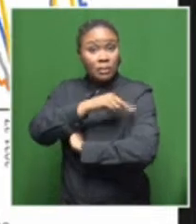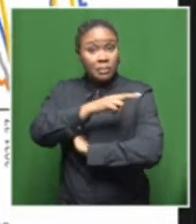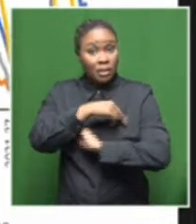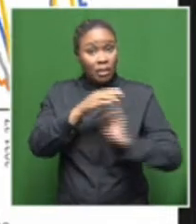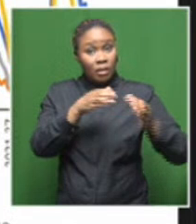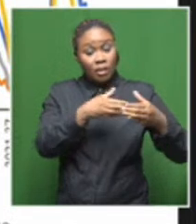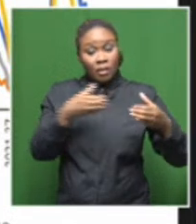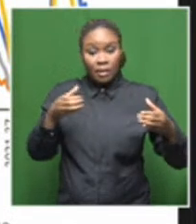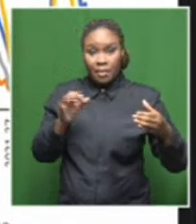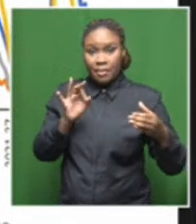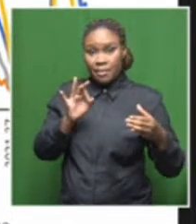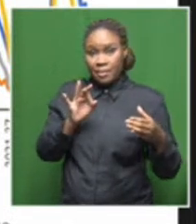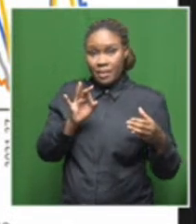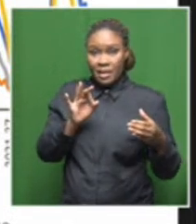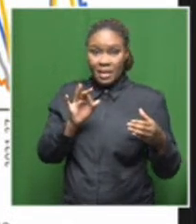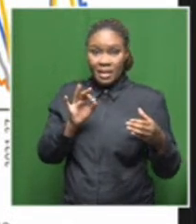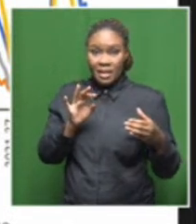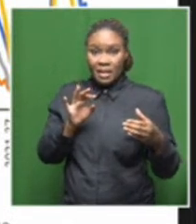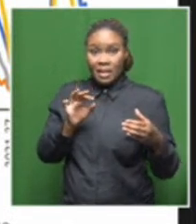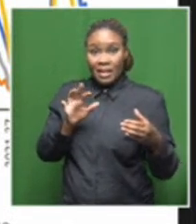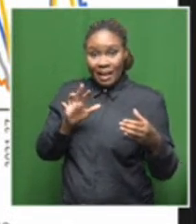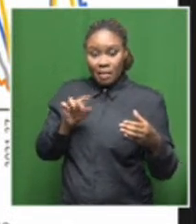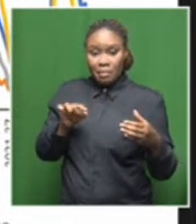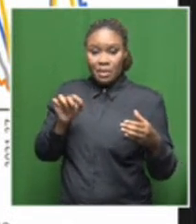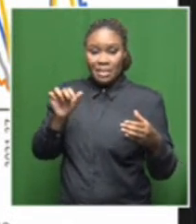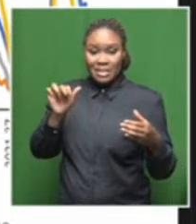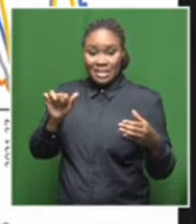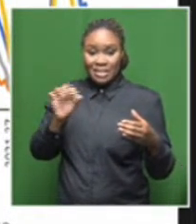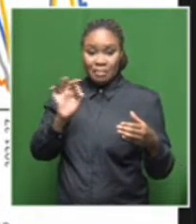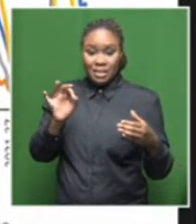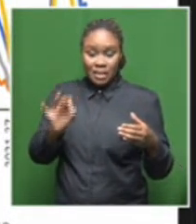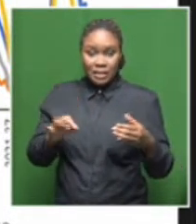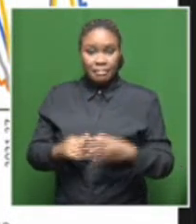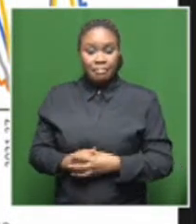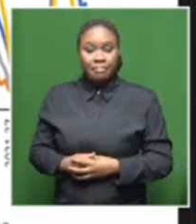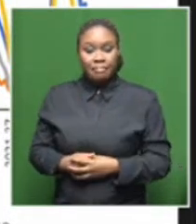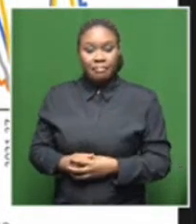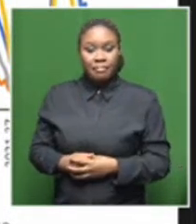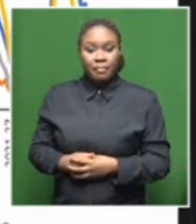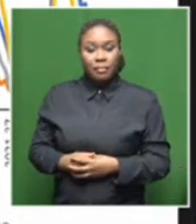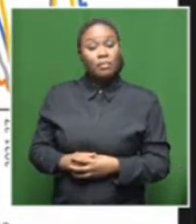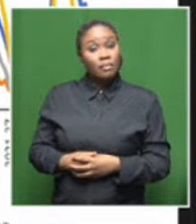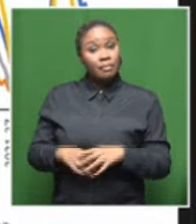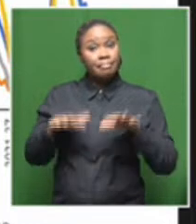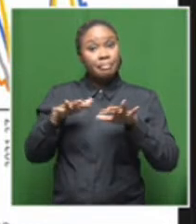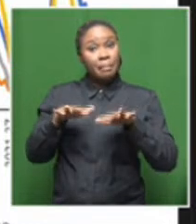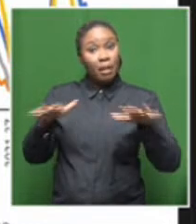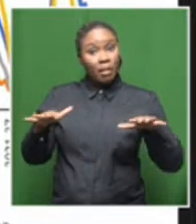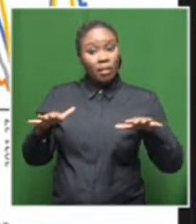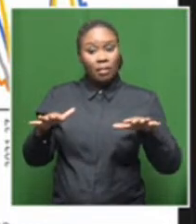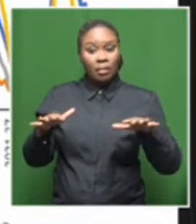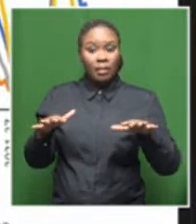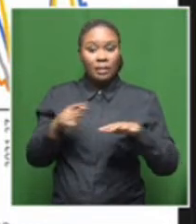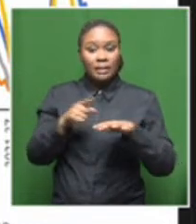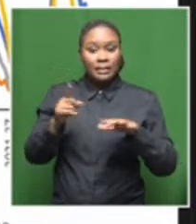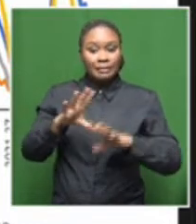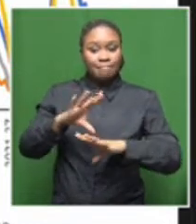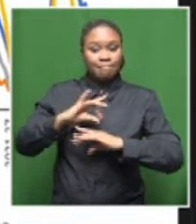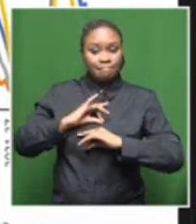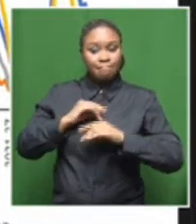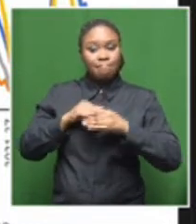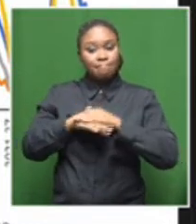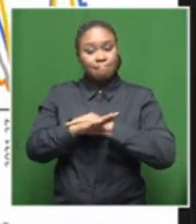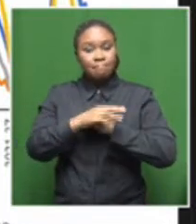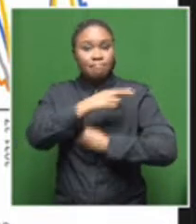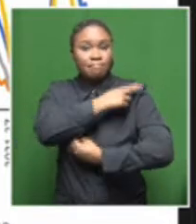of admissions. When you look at the incidence, which is the number of admissions over the population numbers, what's quite clear on the